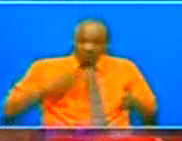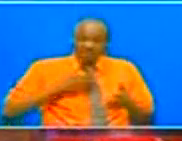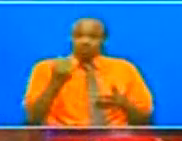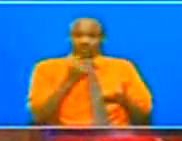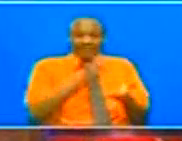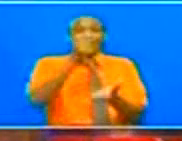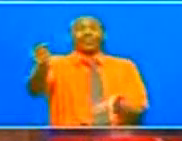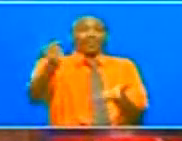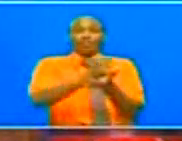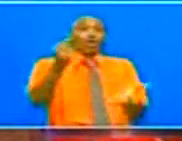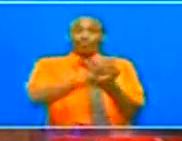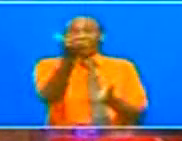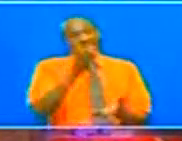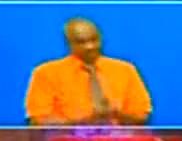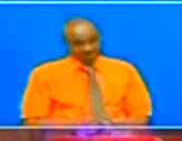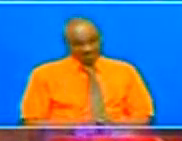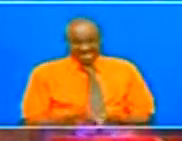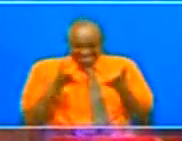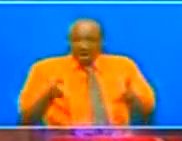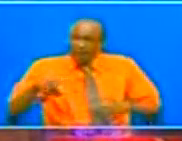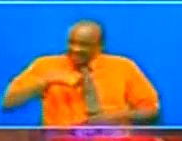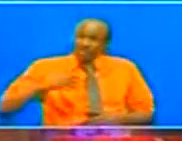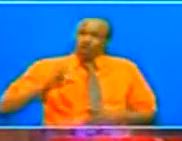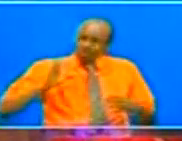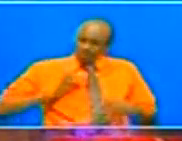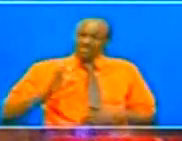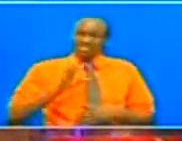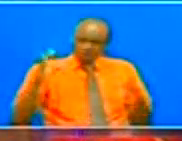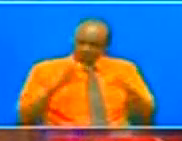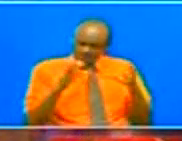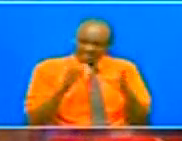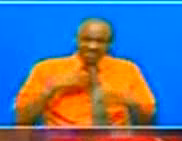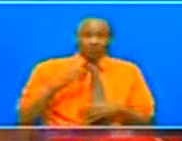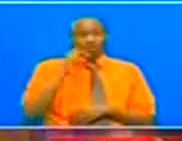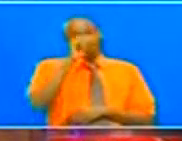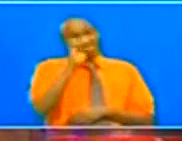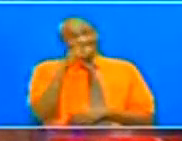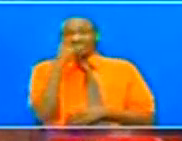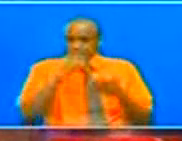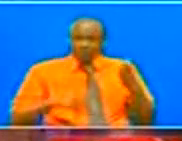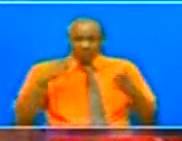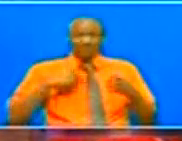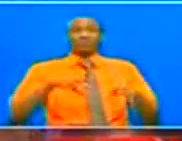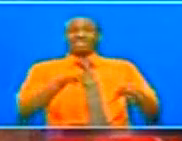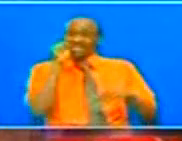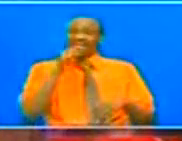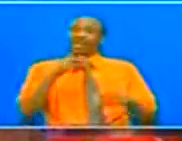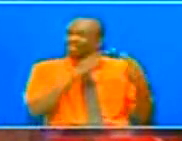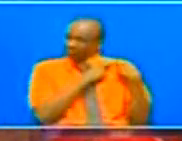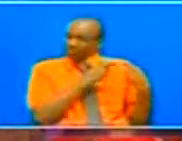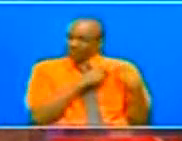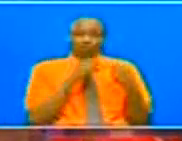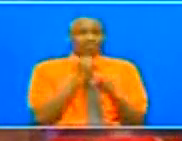as a community, we have decided to take the challenge, to take the responsibility, and make sure our